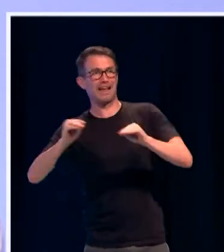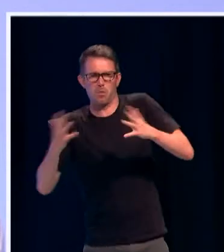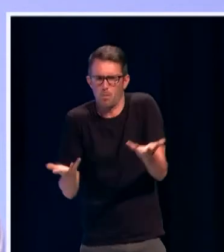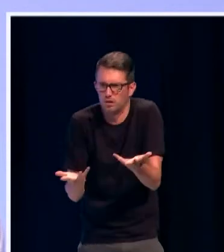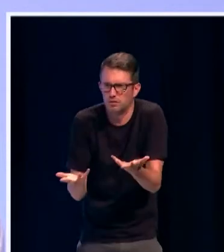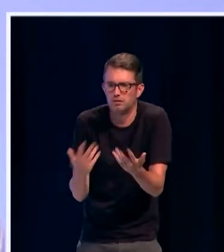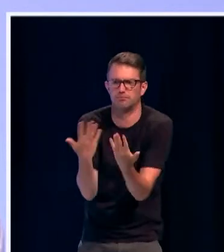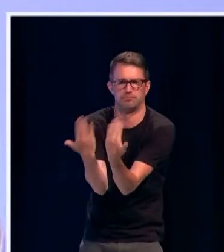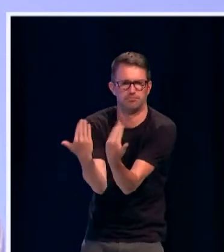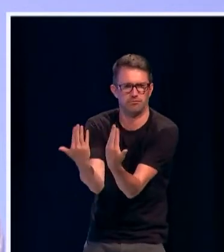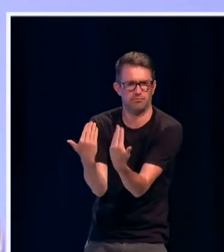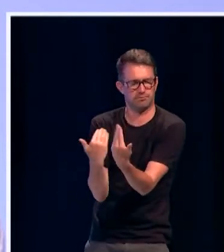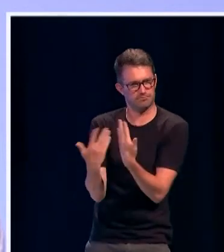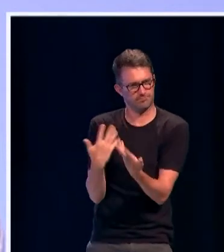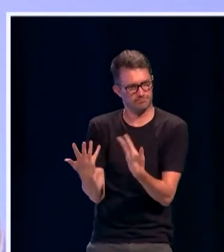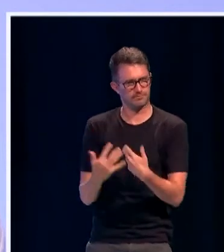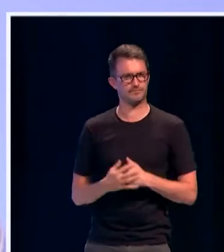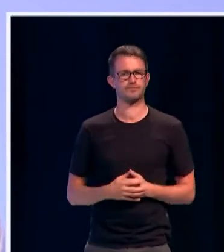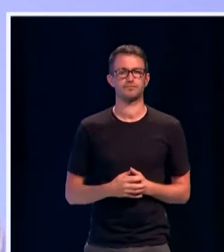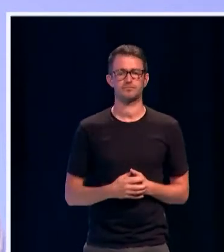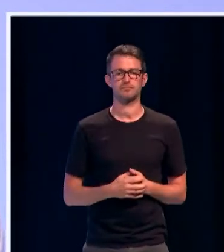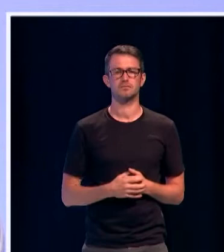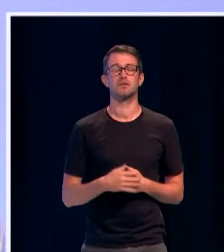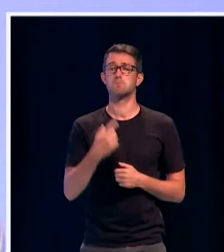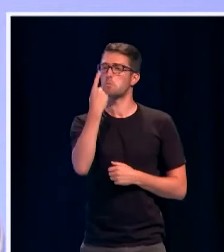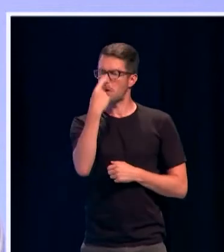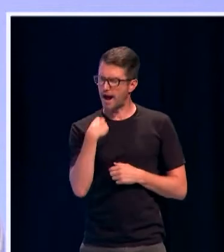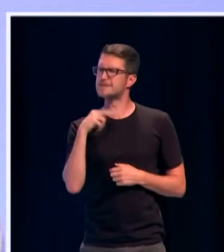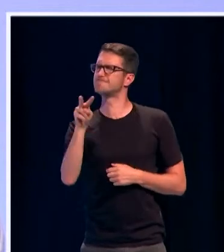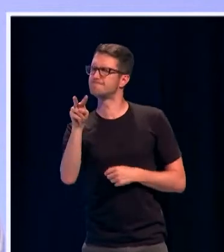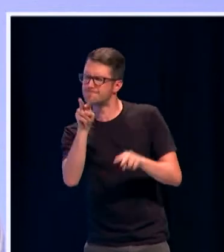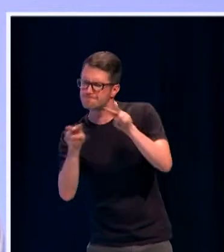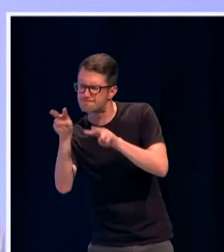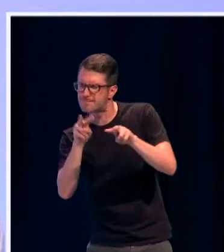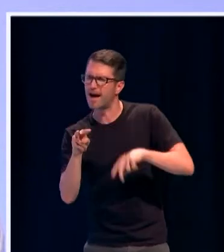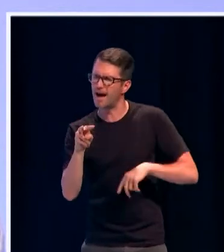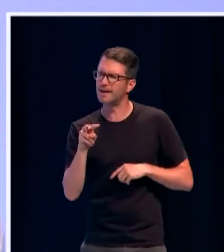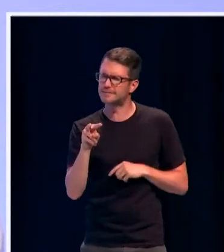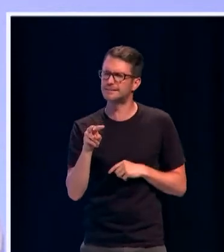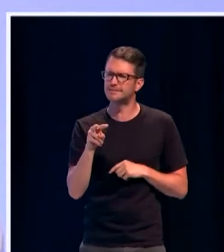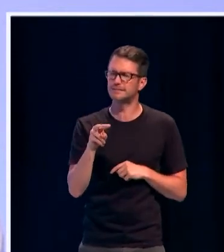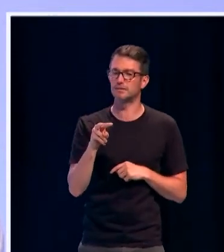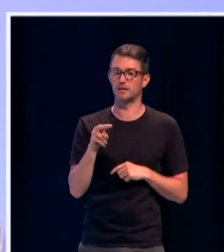of capacity building that we do for DPOs in country is that once you've actually started engaging with a